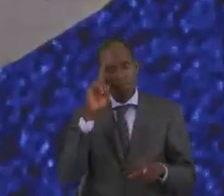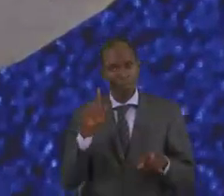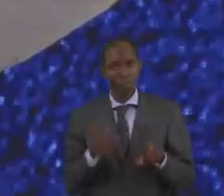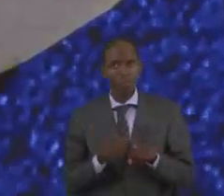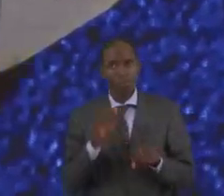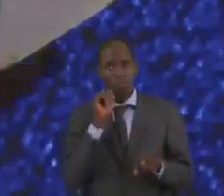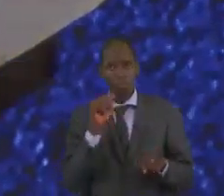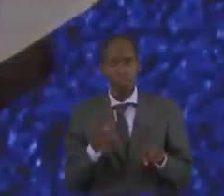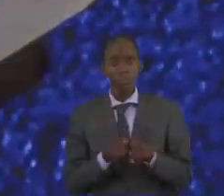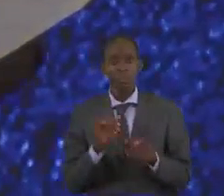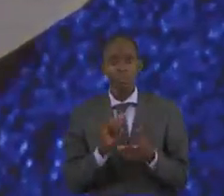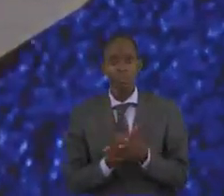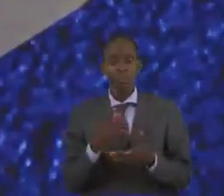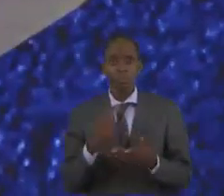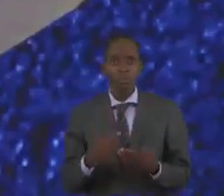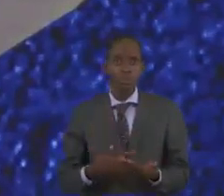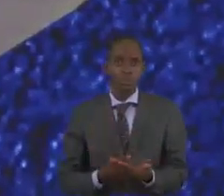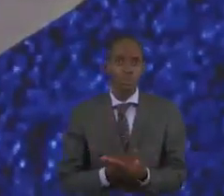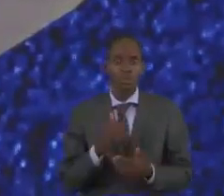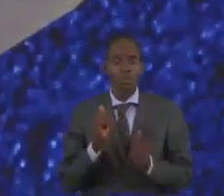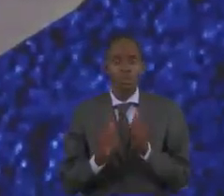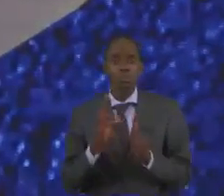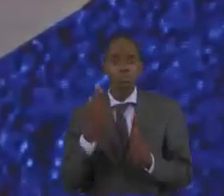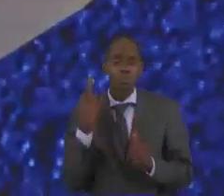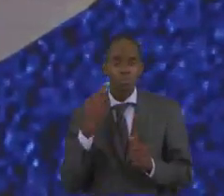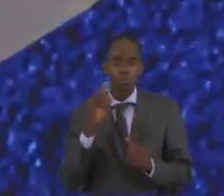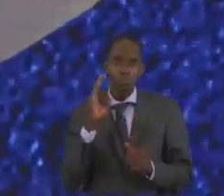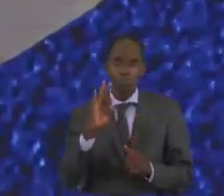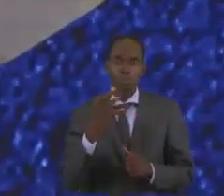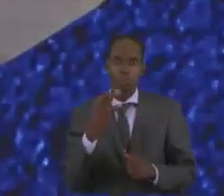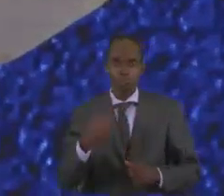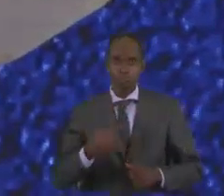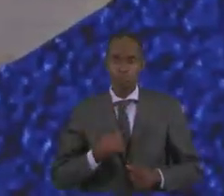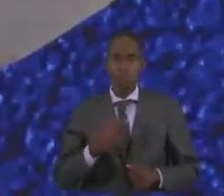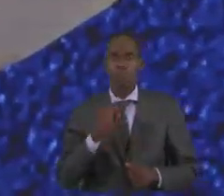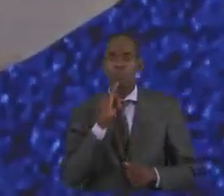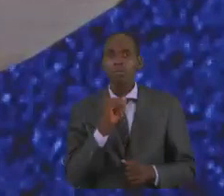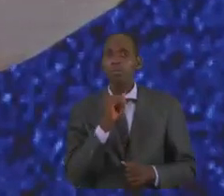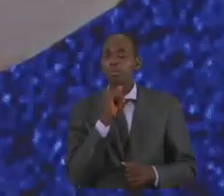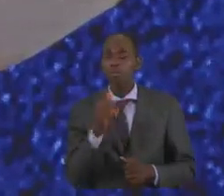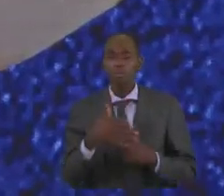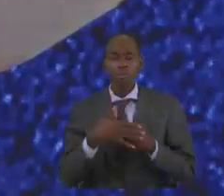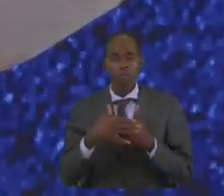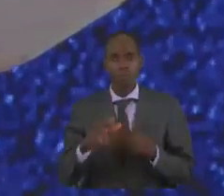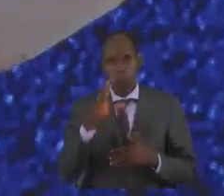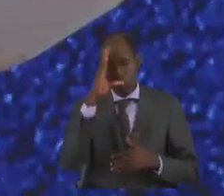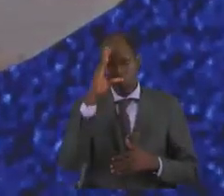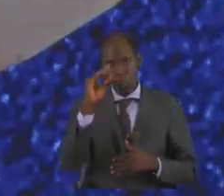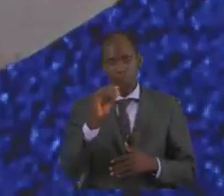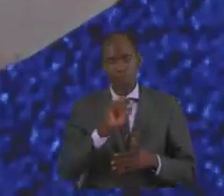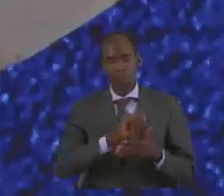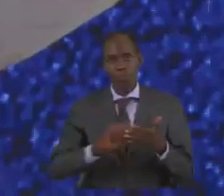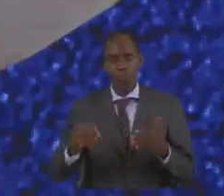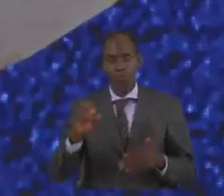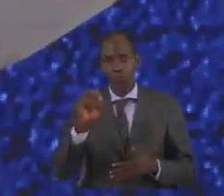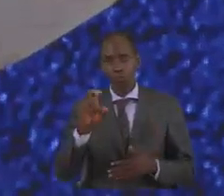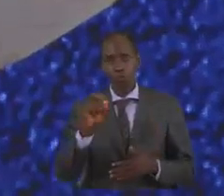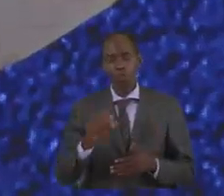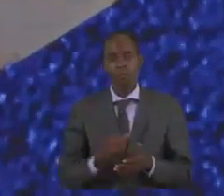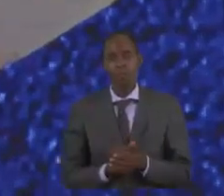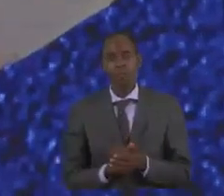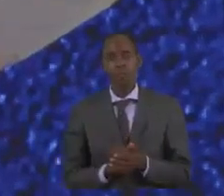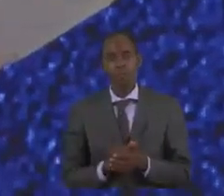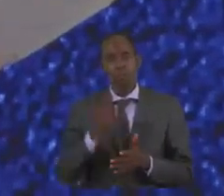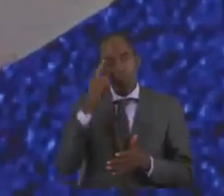that the gospel which was preached of me is not after man. Verse 12, for